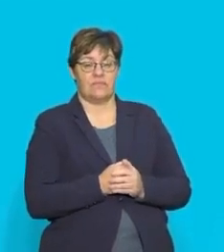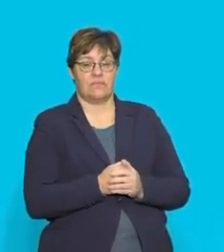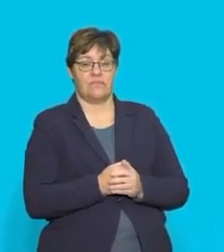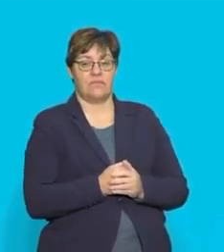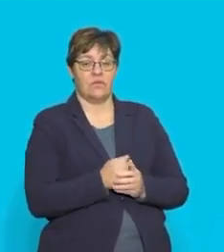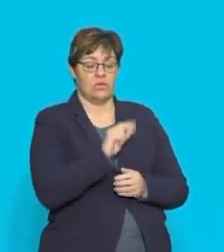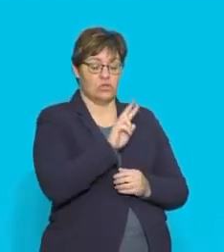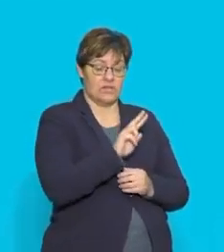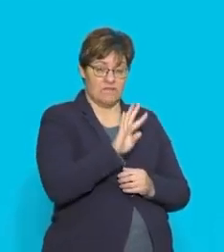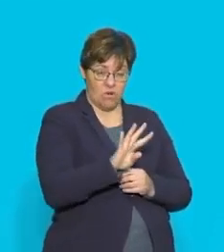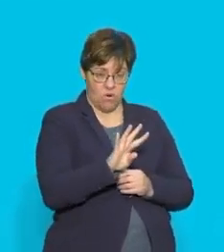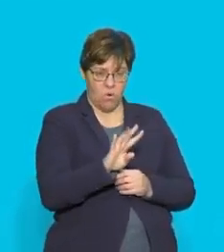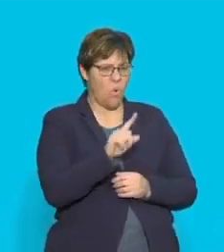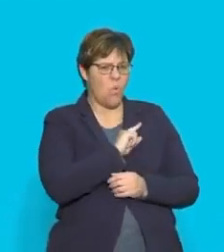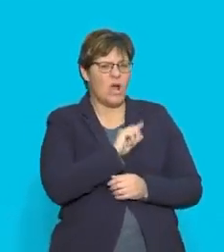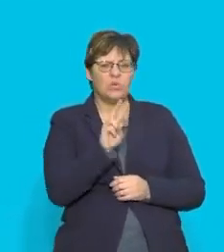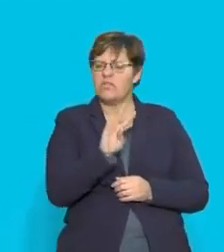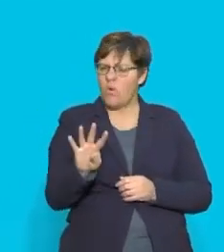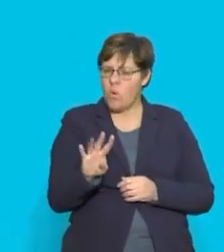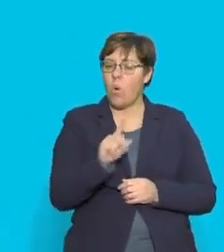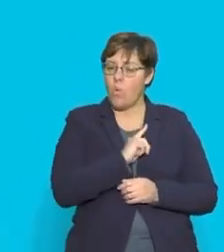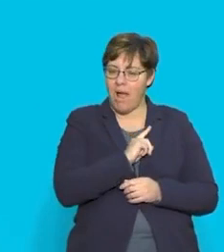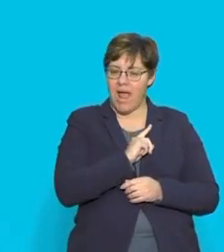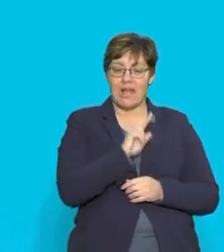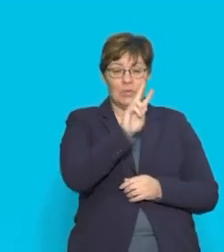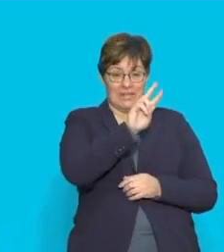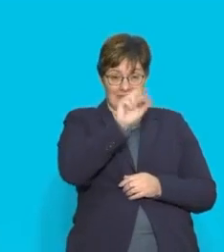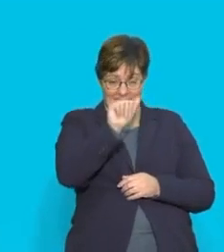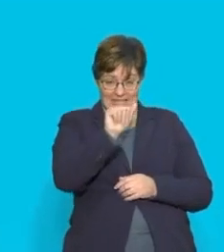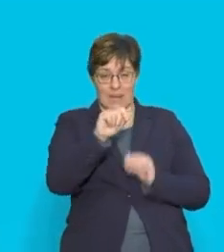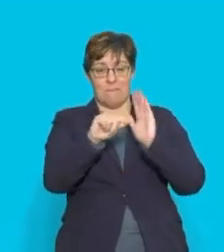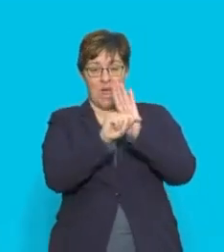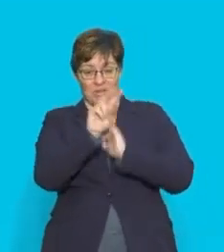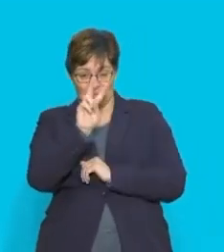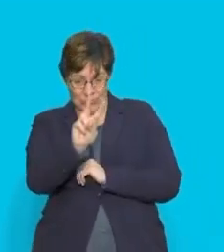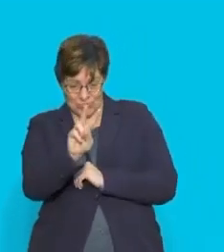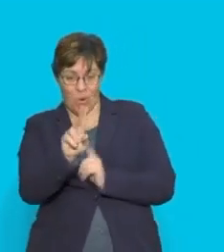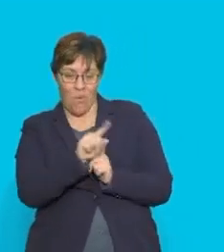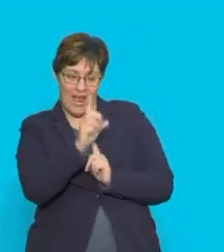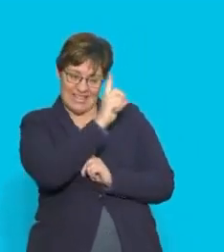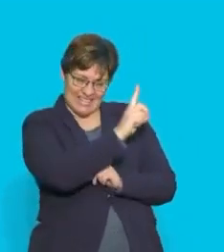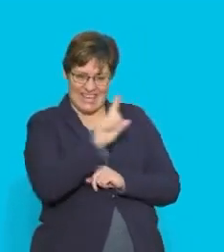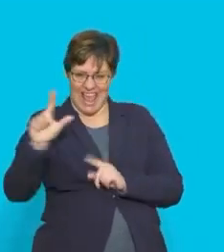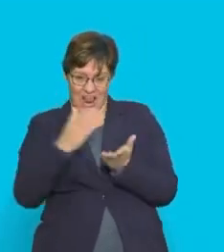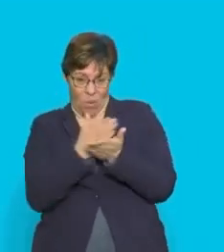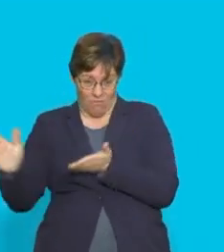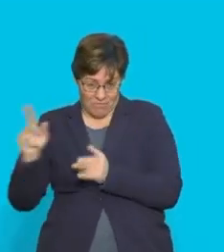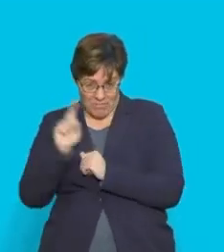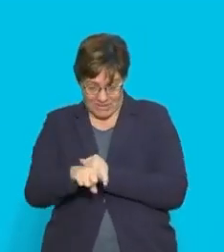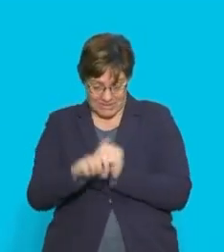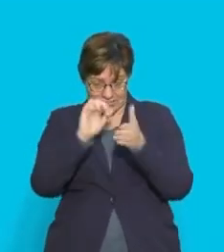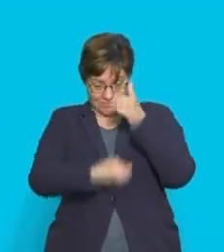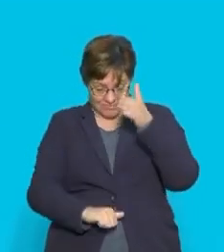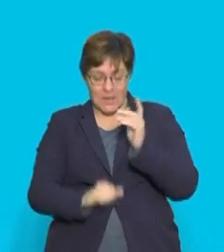have 24 letters. Why 24 letters? Because our password starts with D and end with L. So